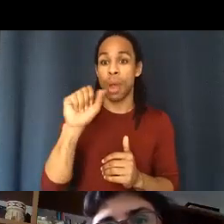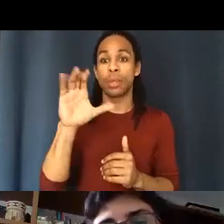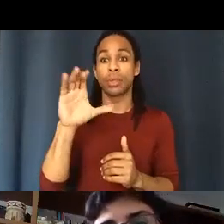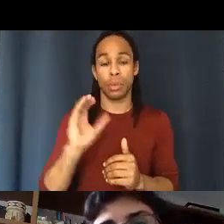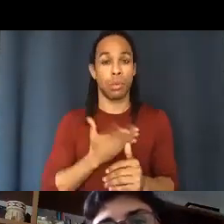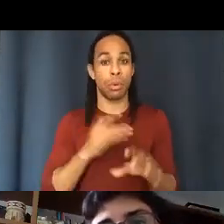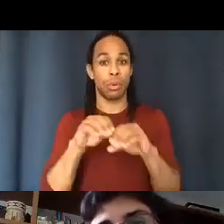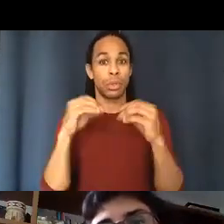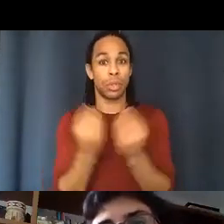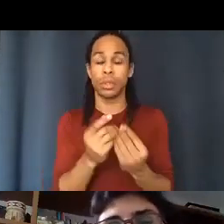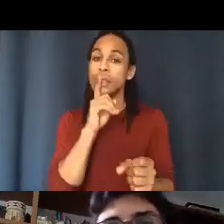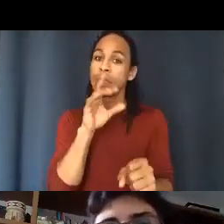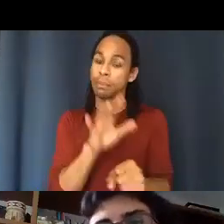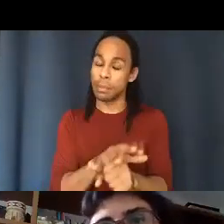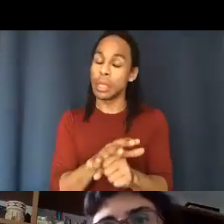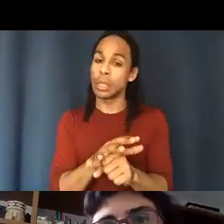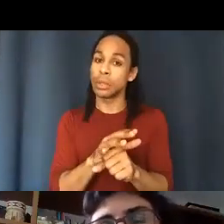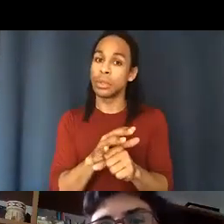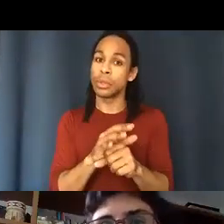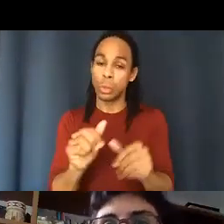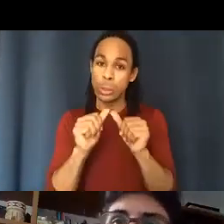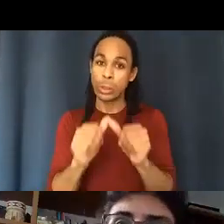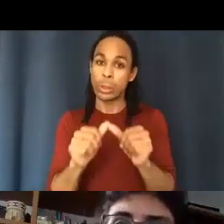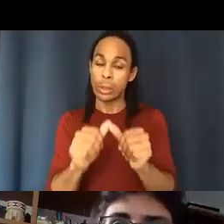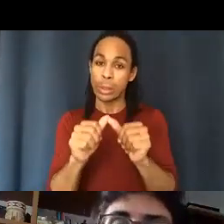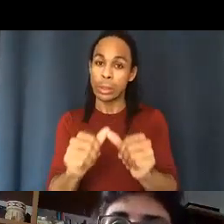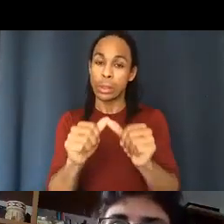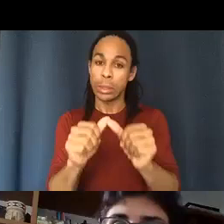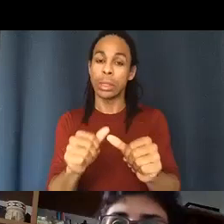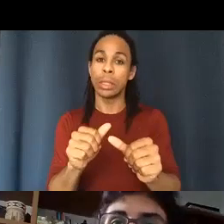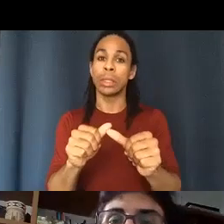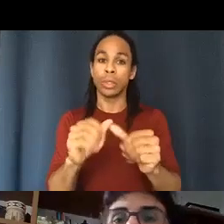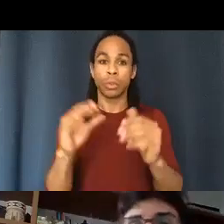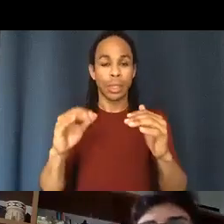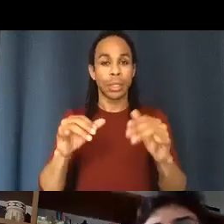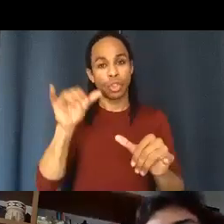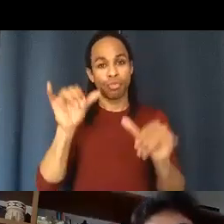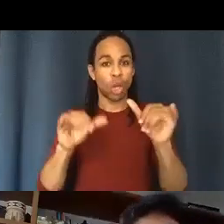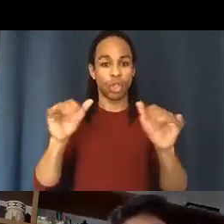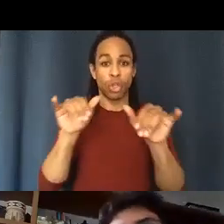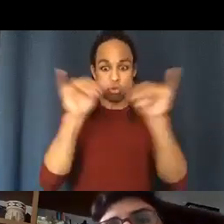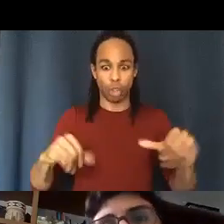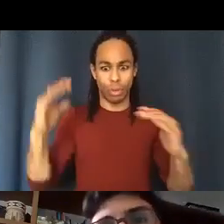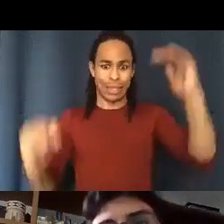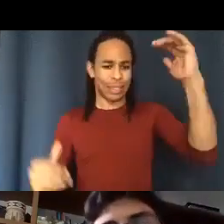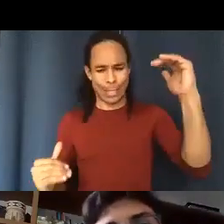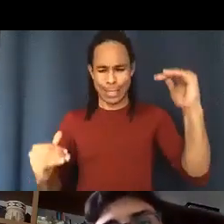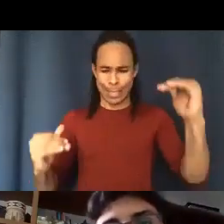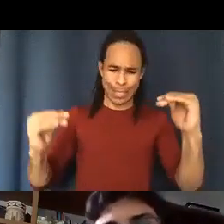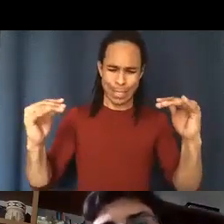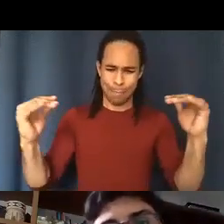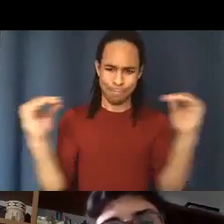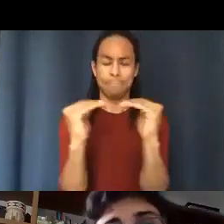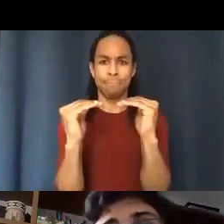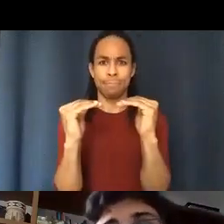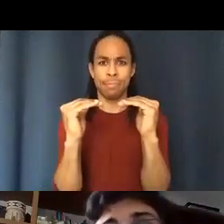to the structural, like social determinants, like social inequalities and economical disparities that are in the bottom